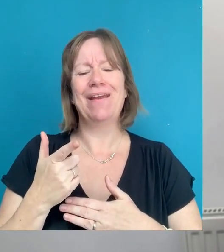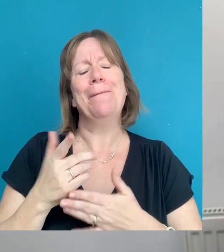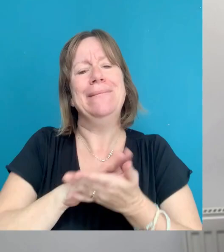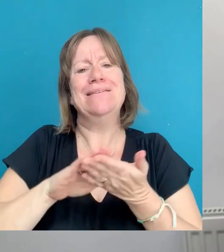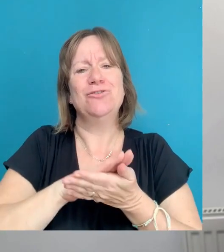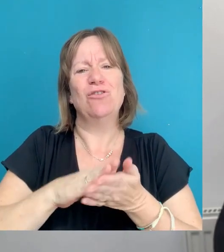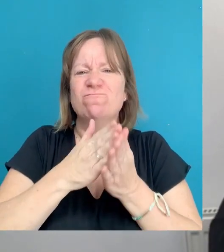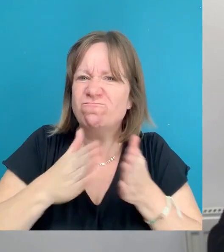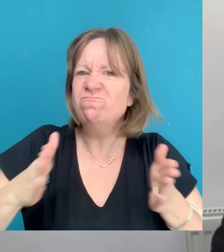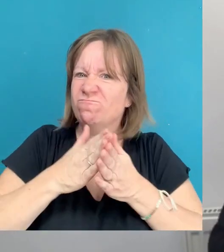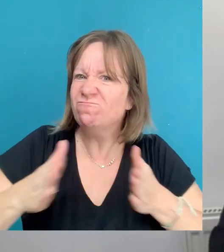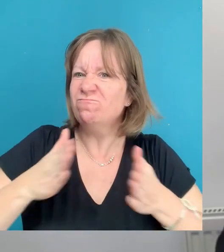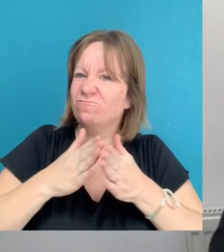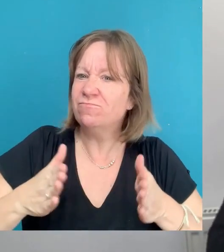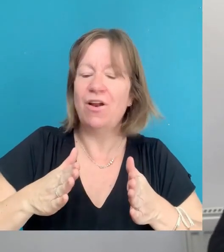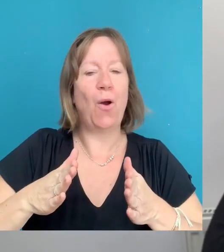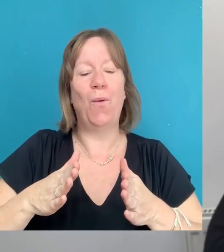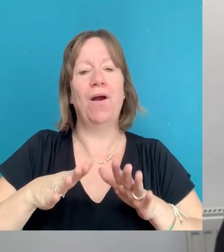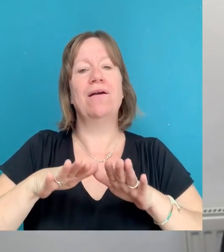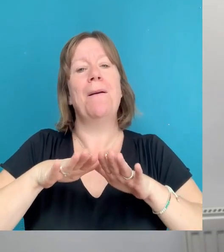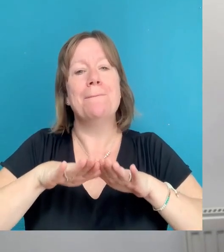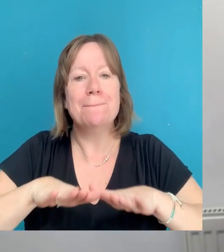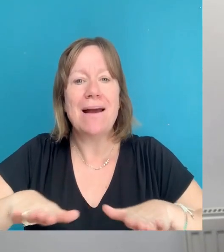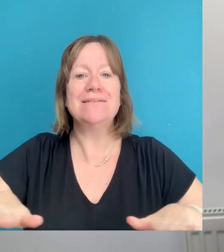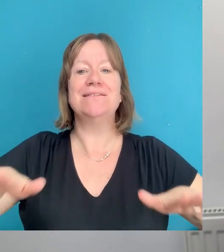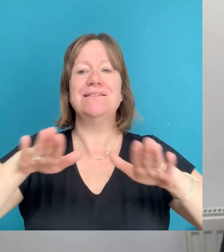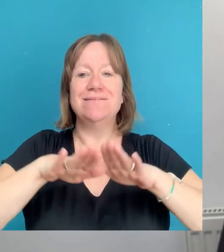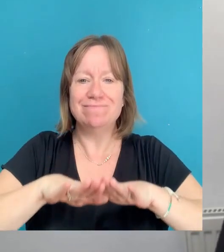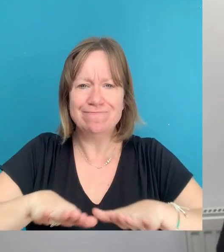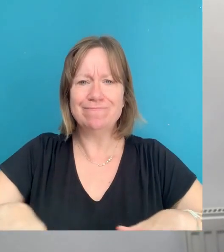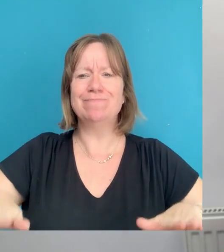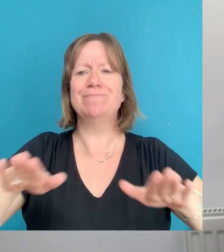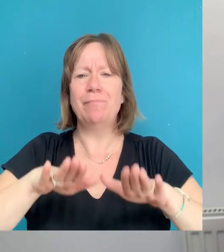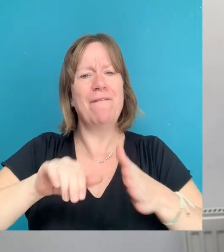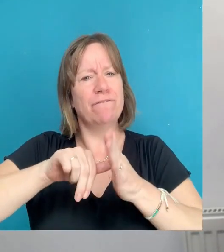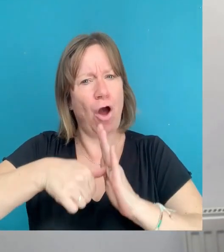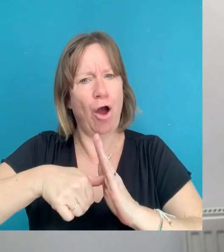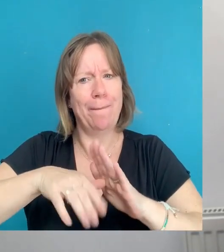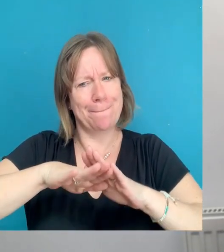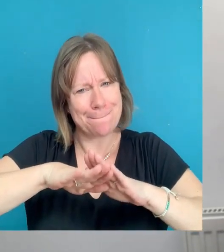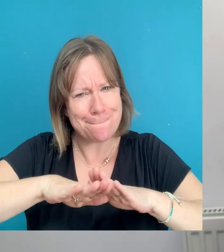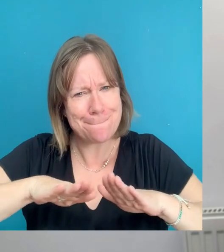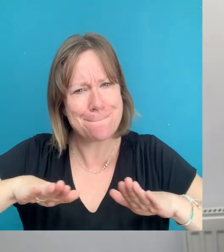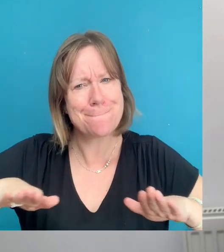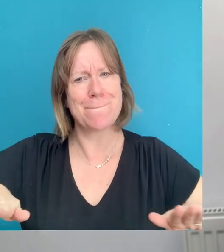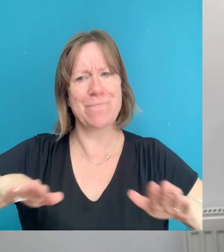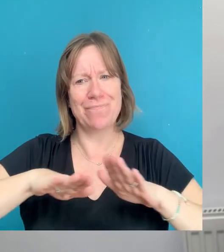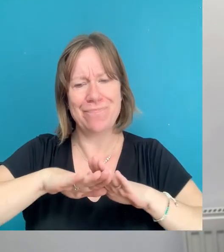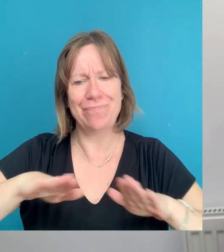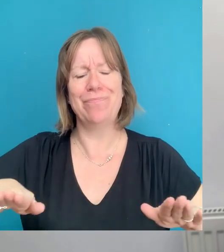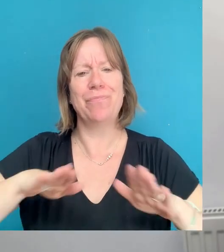strange. But you're not scrubbing it, you're not rubbing it. You're just gently patting it down